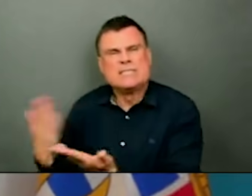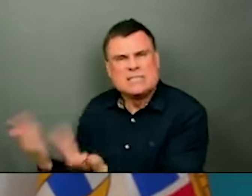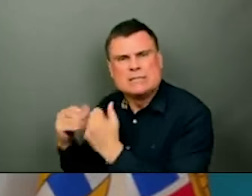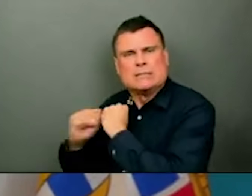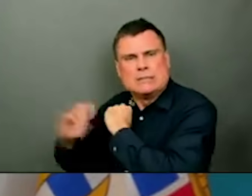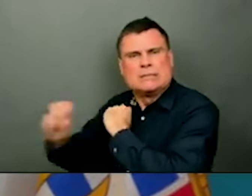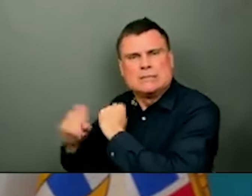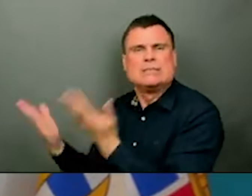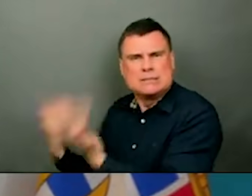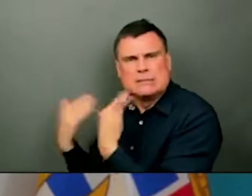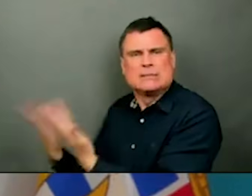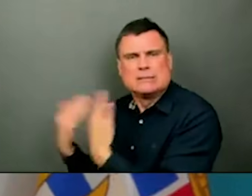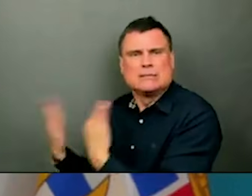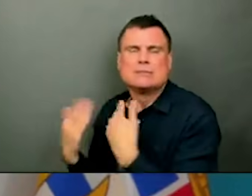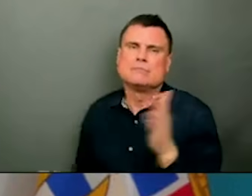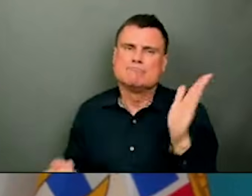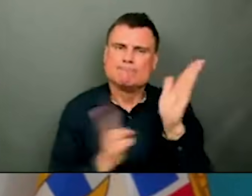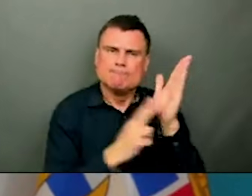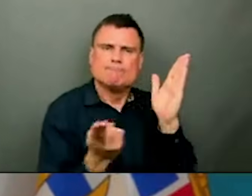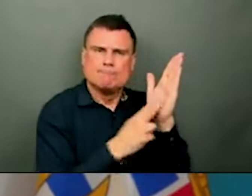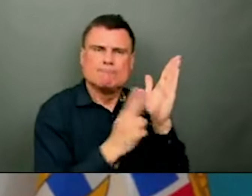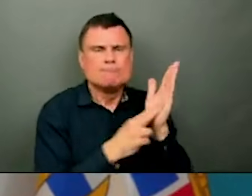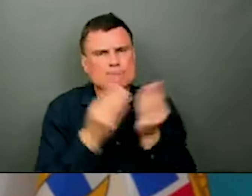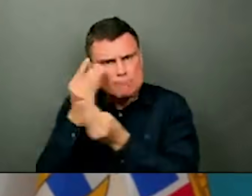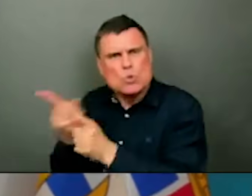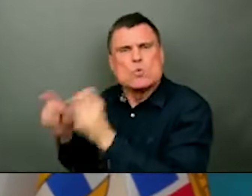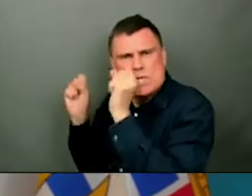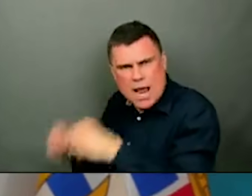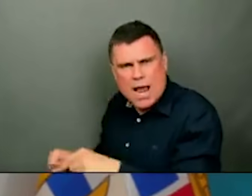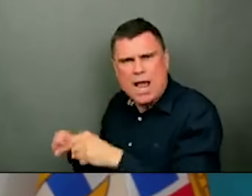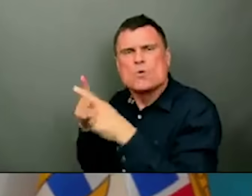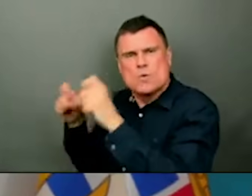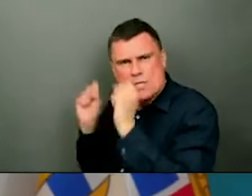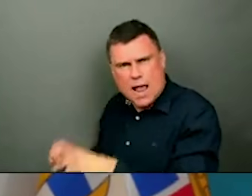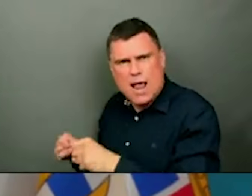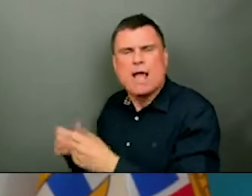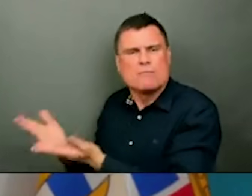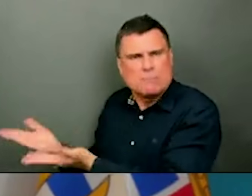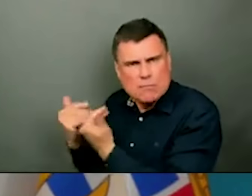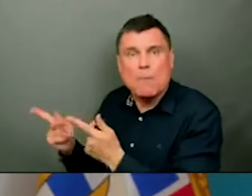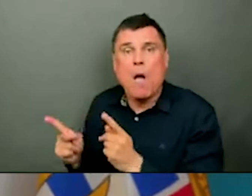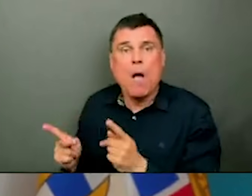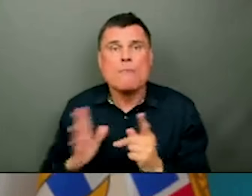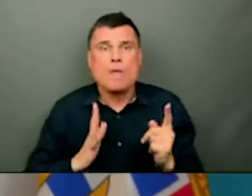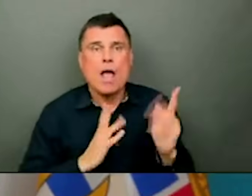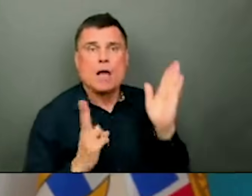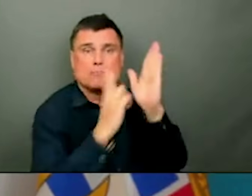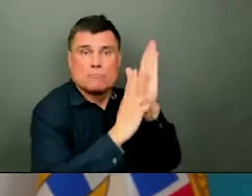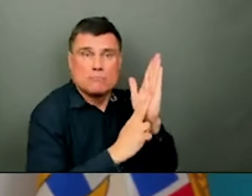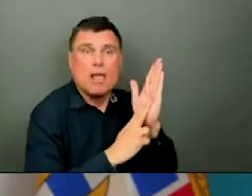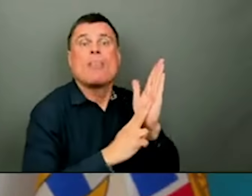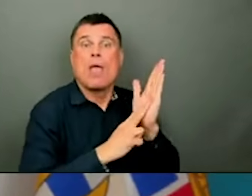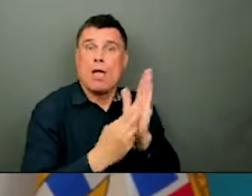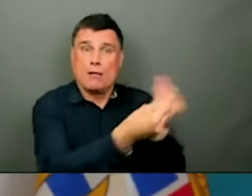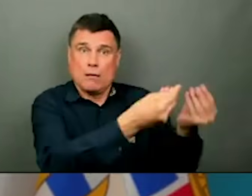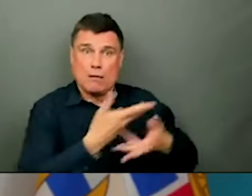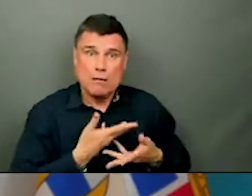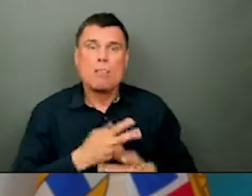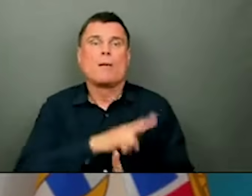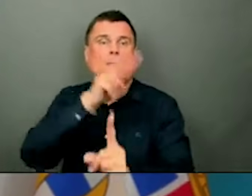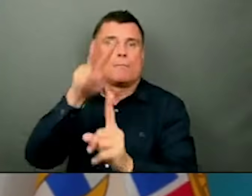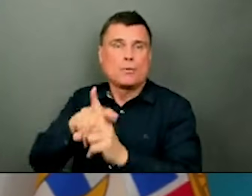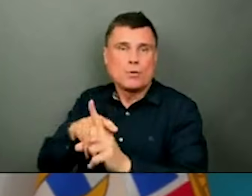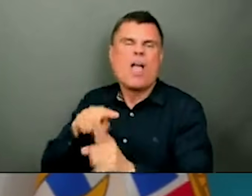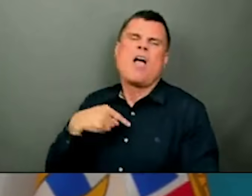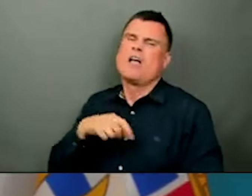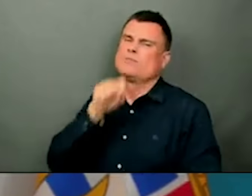every eligible person immunized as quickly as possible. Nothing would make me happier than all of Surrey being protected